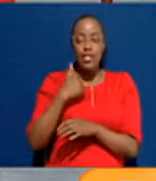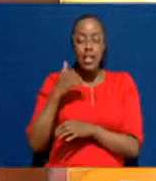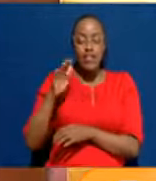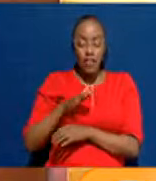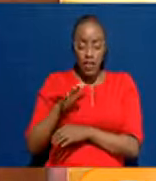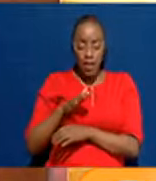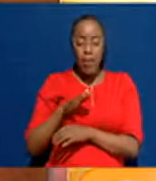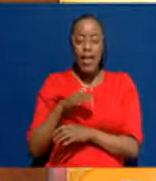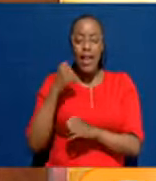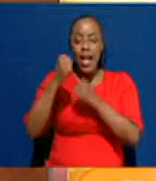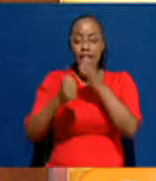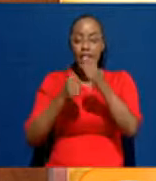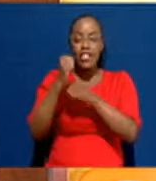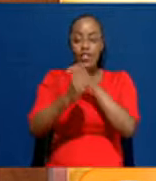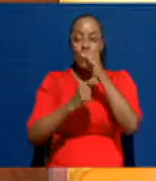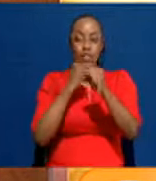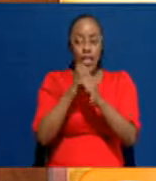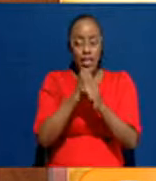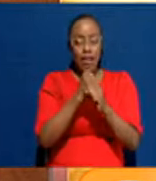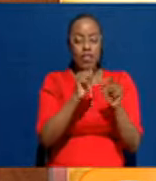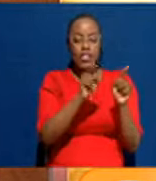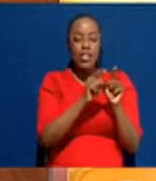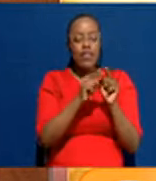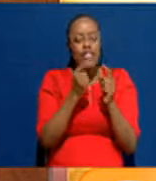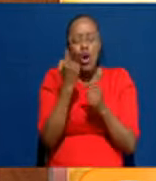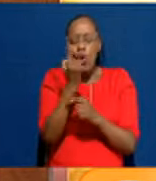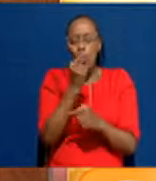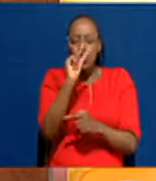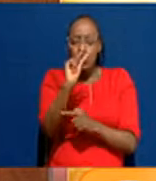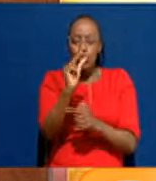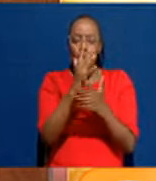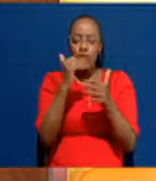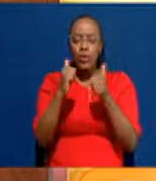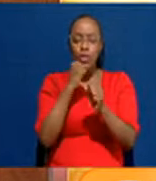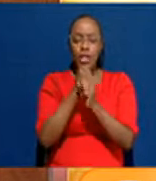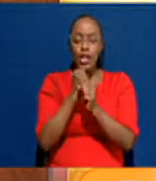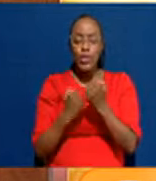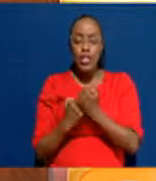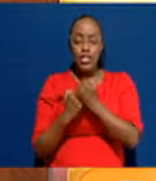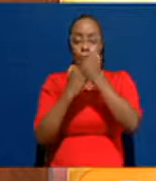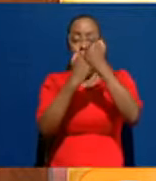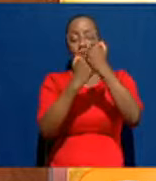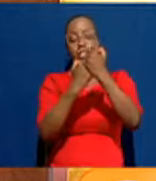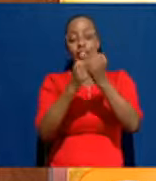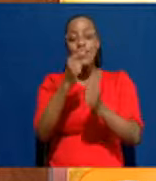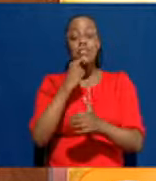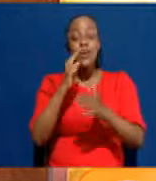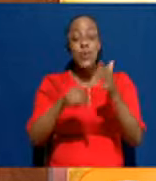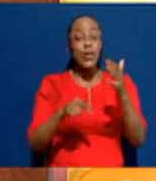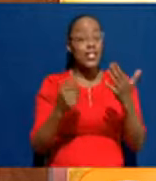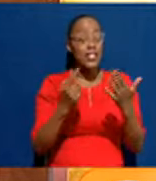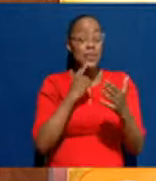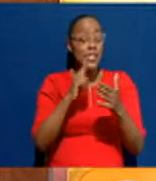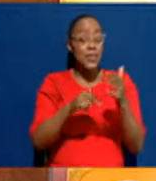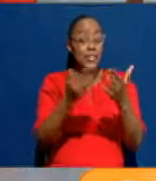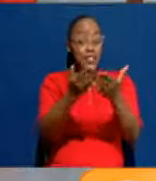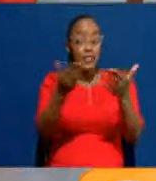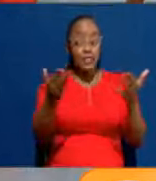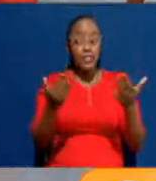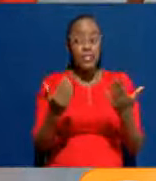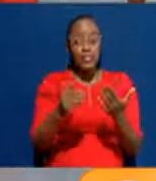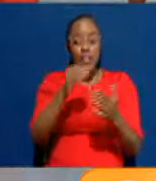Female Athlete of the Year. The least we can do is support one of our own. What do you say? What do you say? How about your